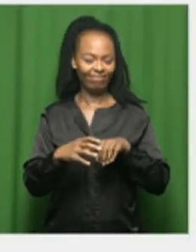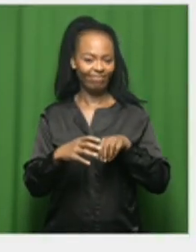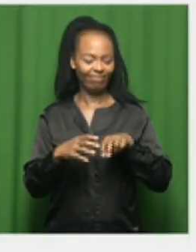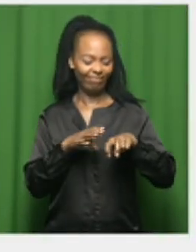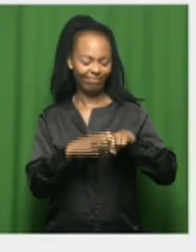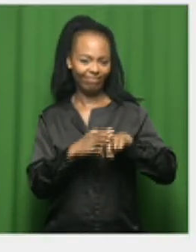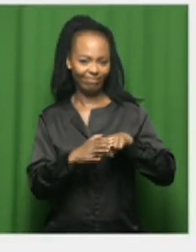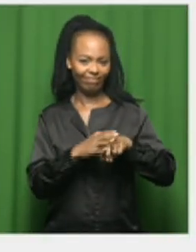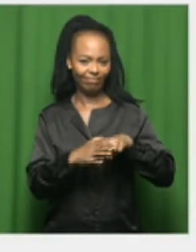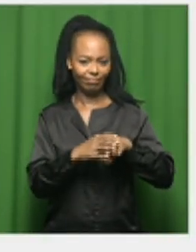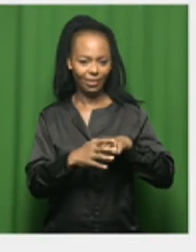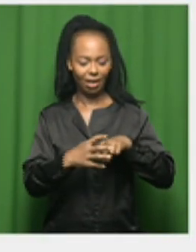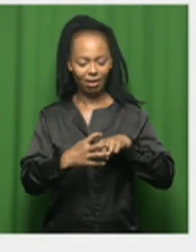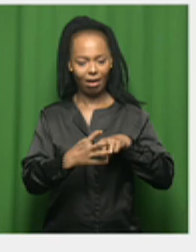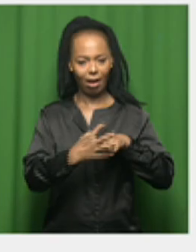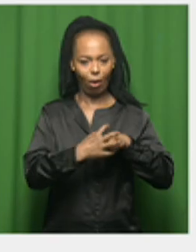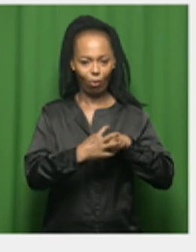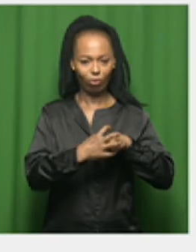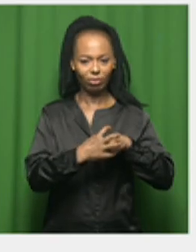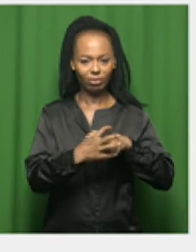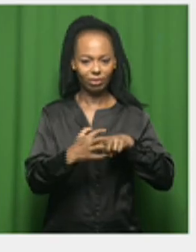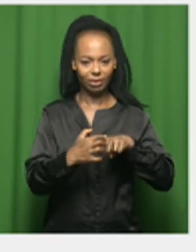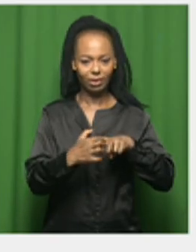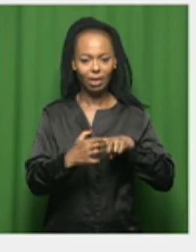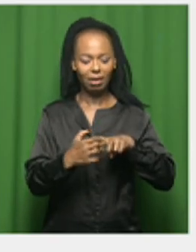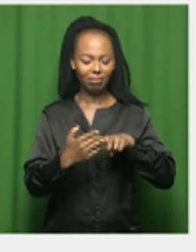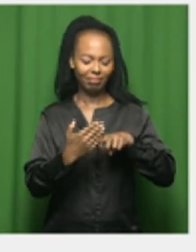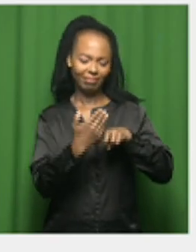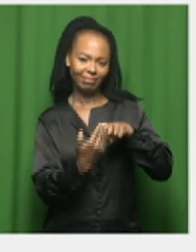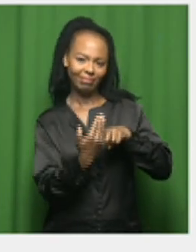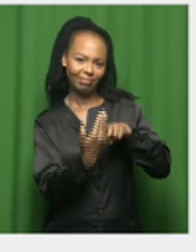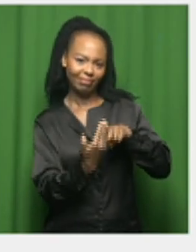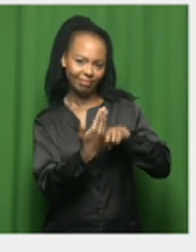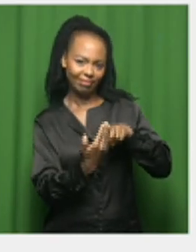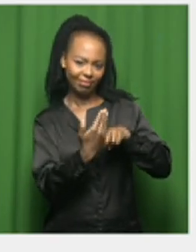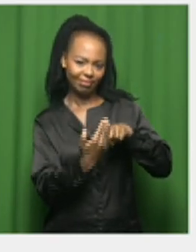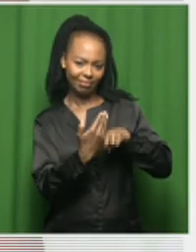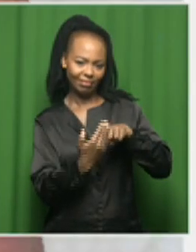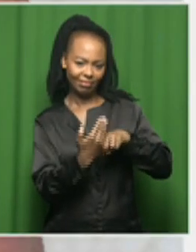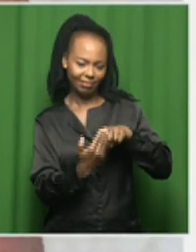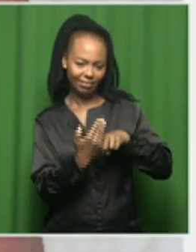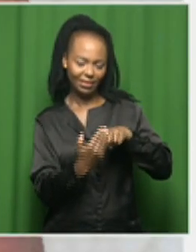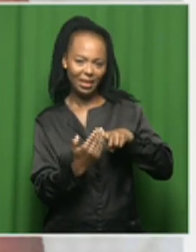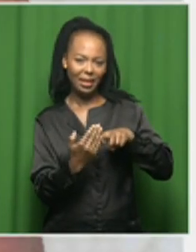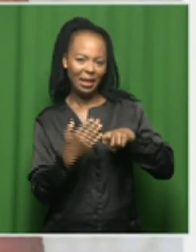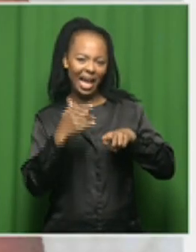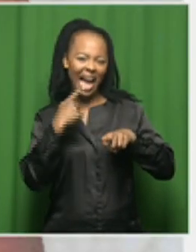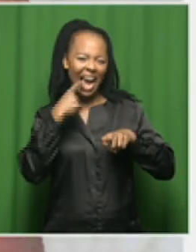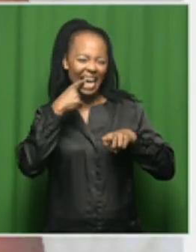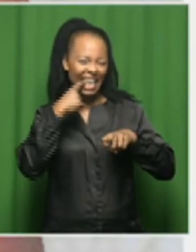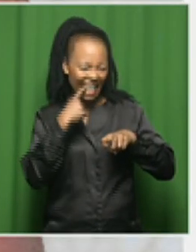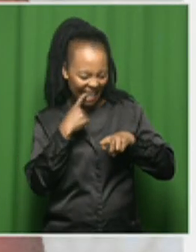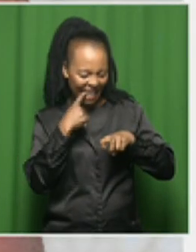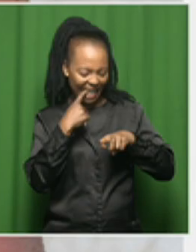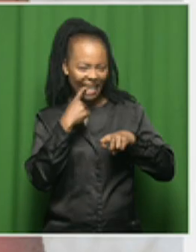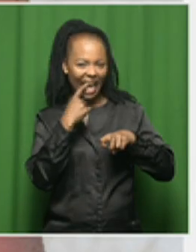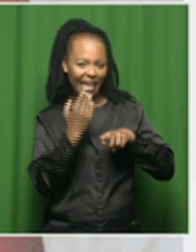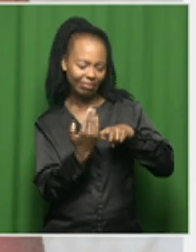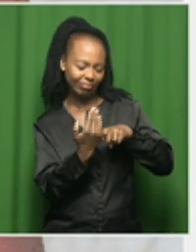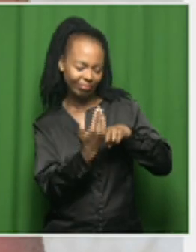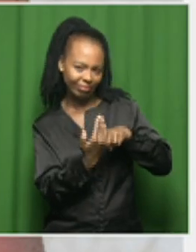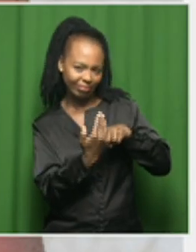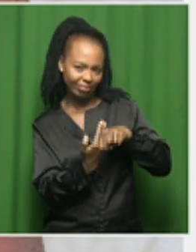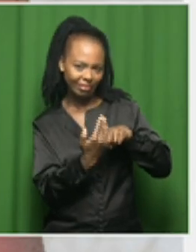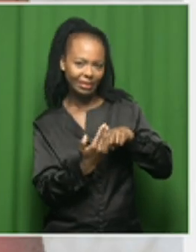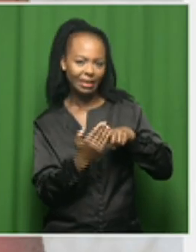inflammatory arthritis that causes pain and swelling in your joints. It happens when there's a buildup of uric acid in